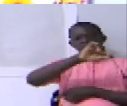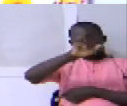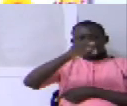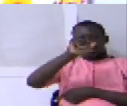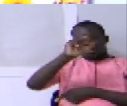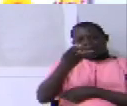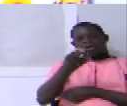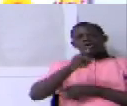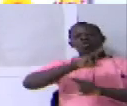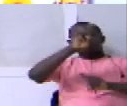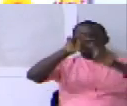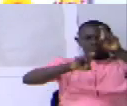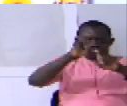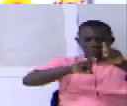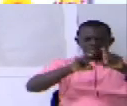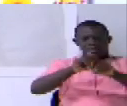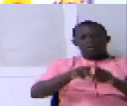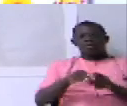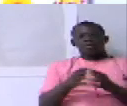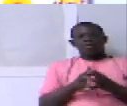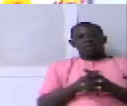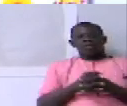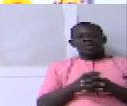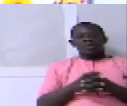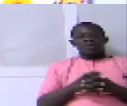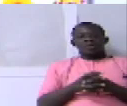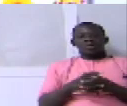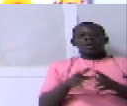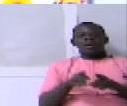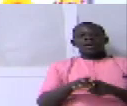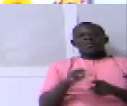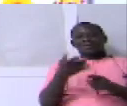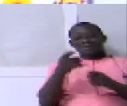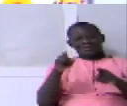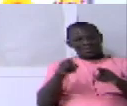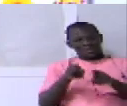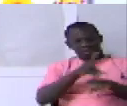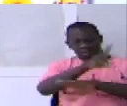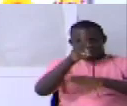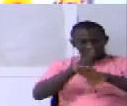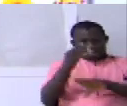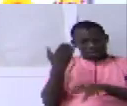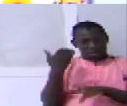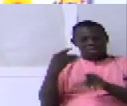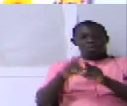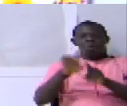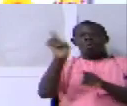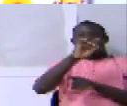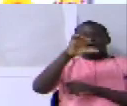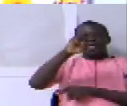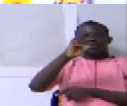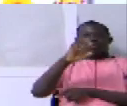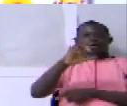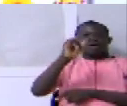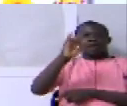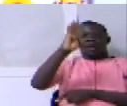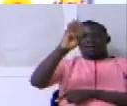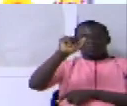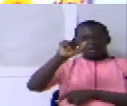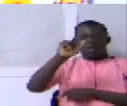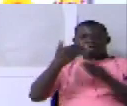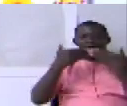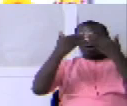nyininka. At that moment, what Soriba Konde told me Wotembo Soriba Konde njabi melna. Was inside my